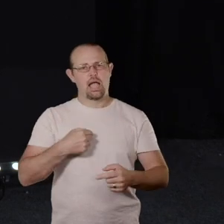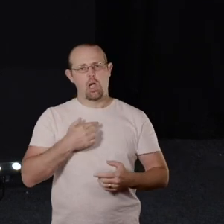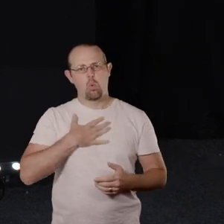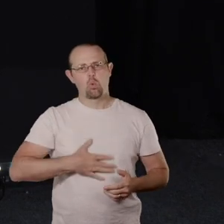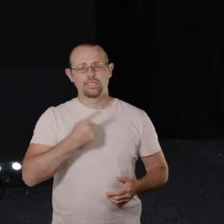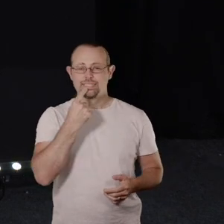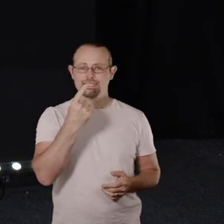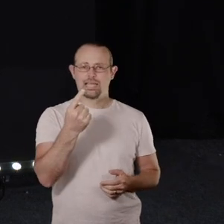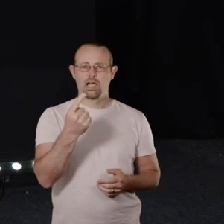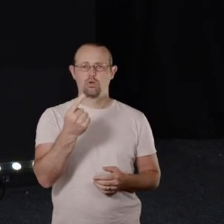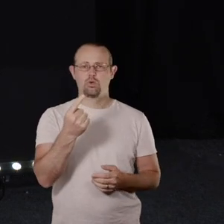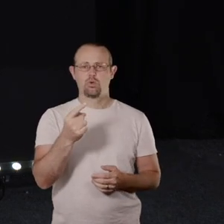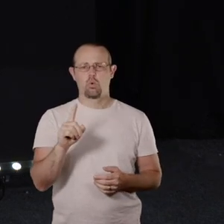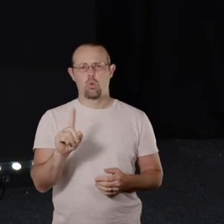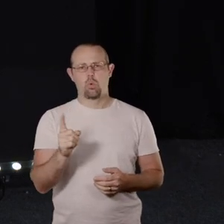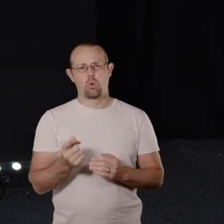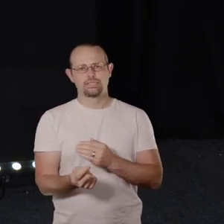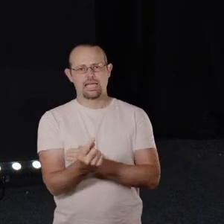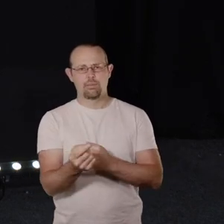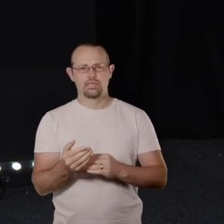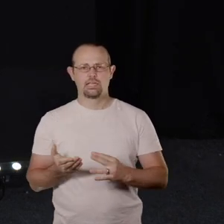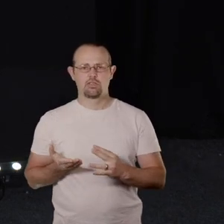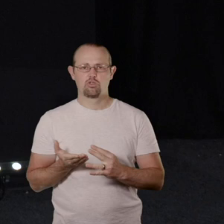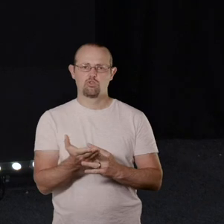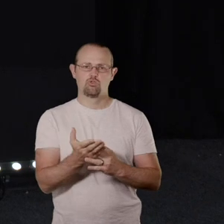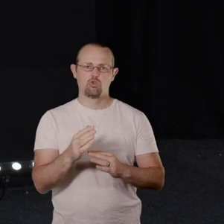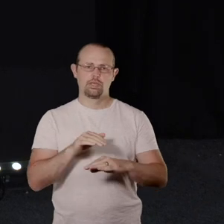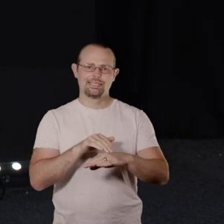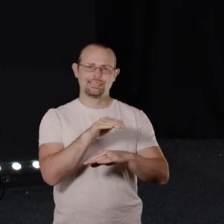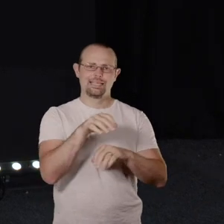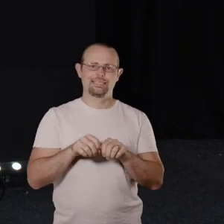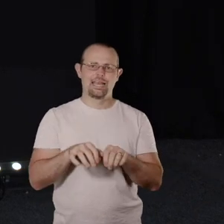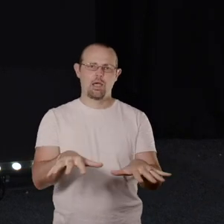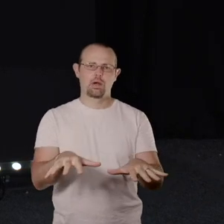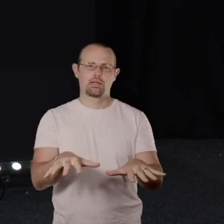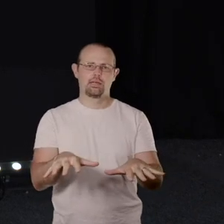on through the Destiny Network. Do you know, since lockdown occurred, we've had